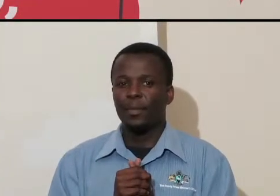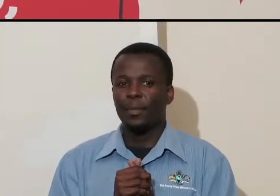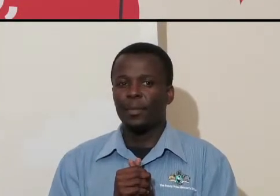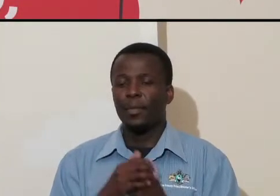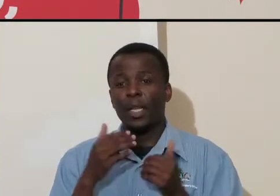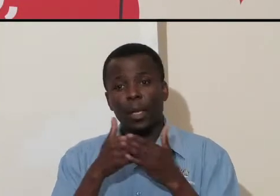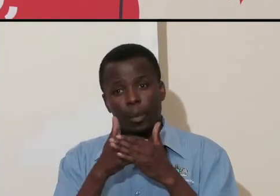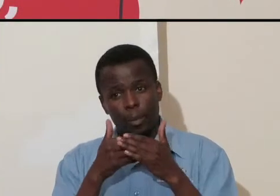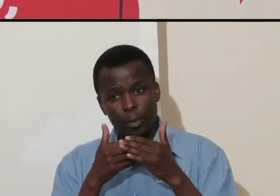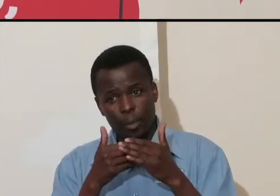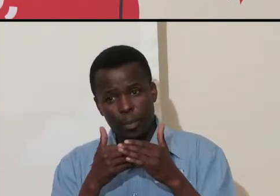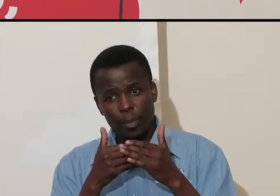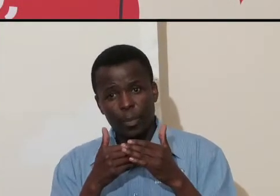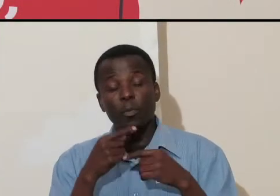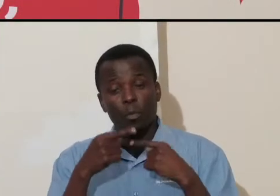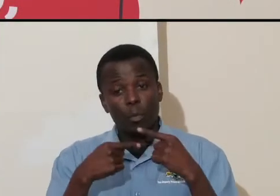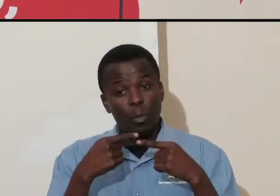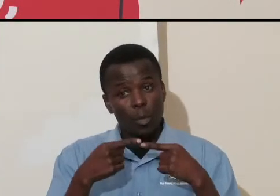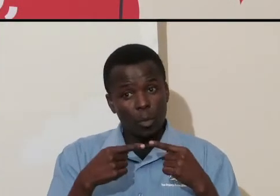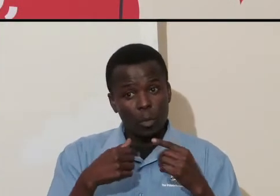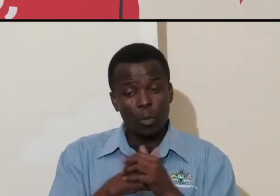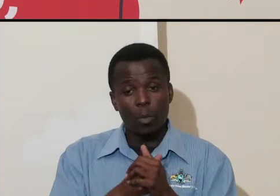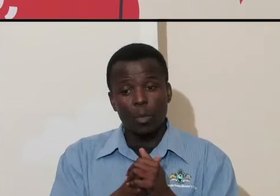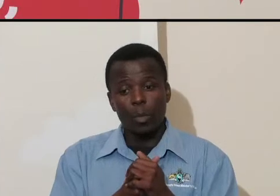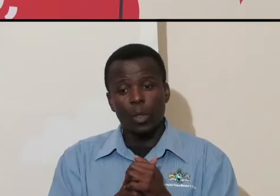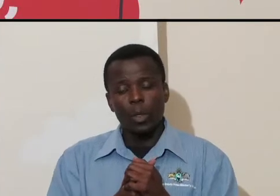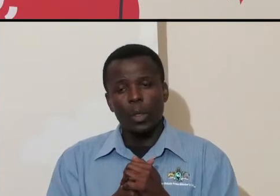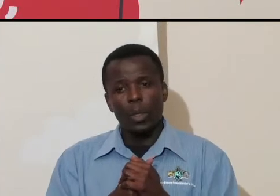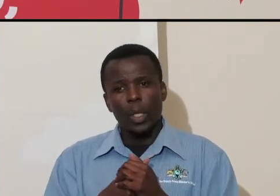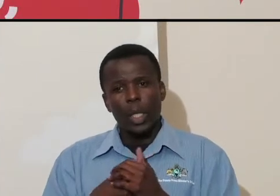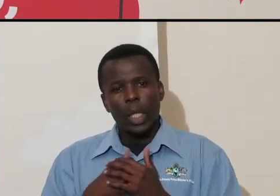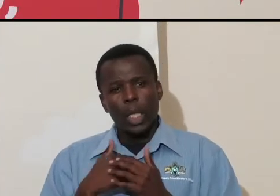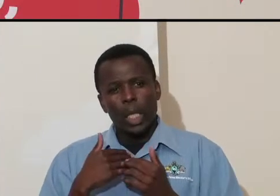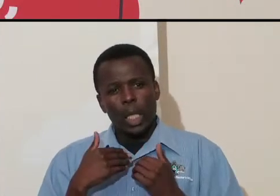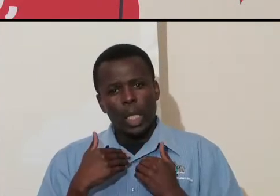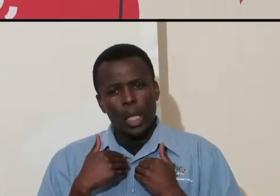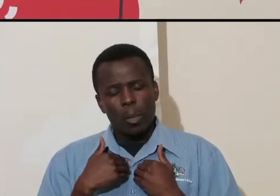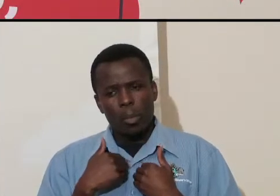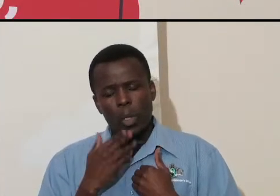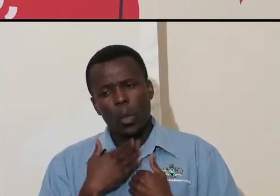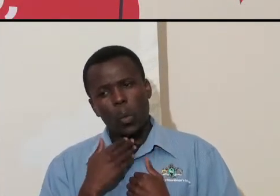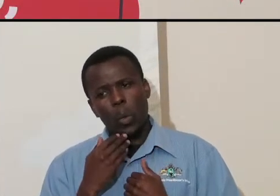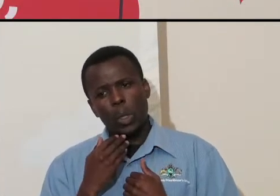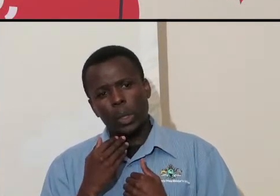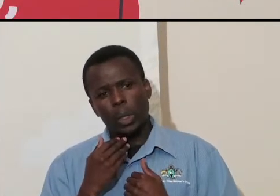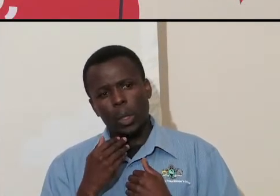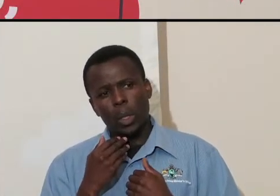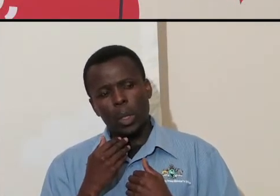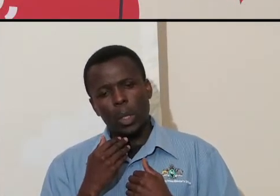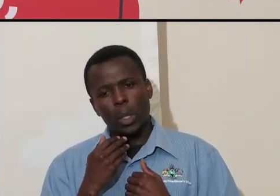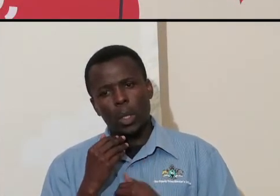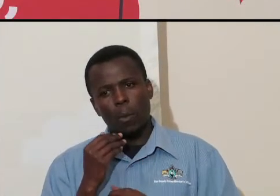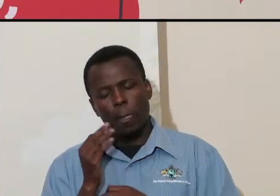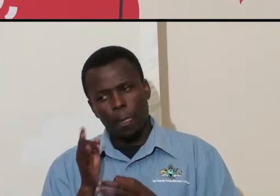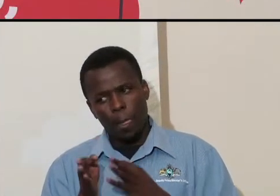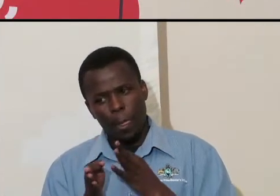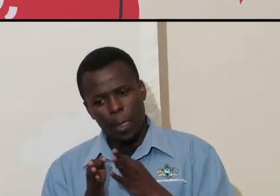Before I invite the Honorable Minister, may I say just one word?